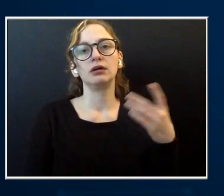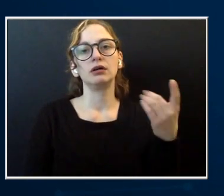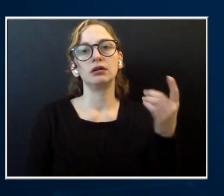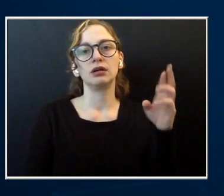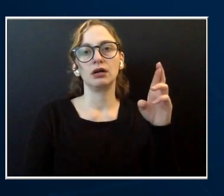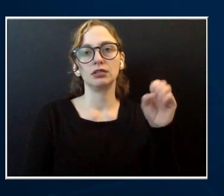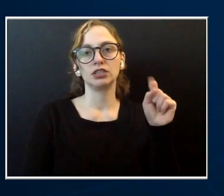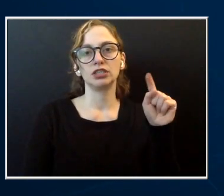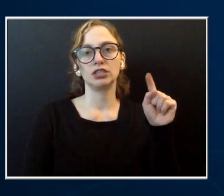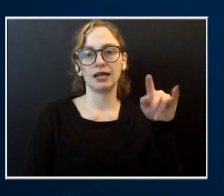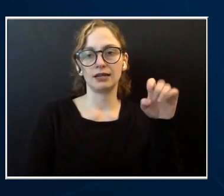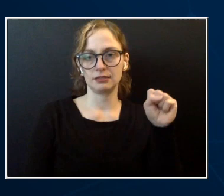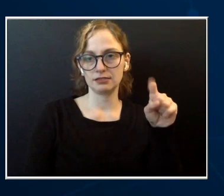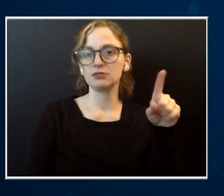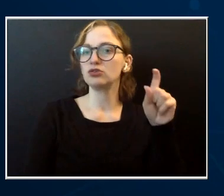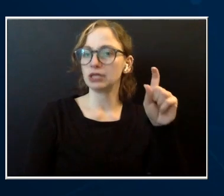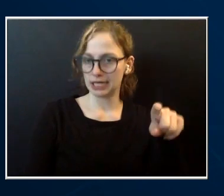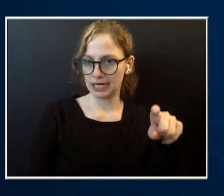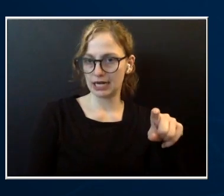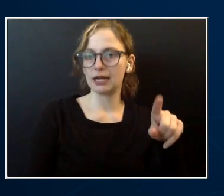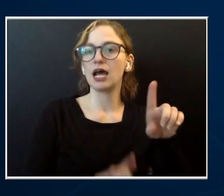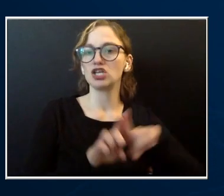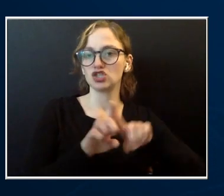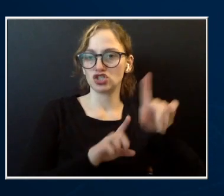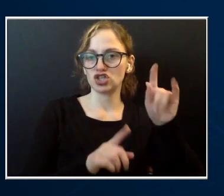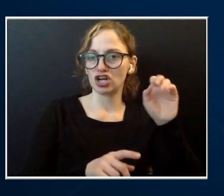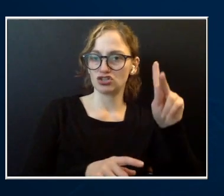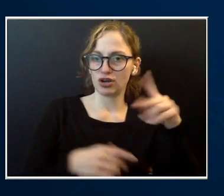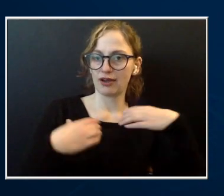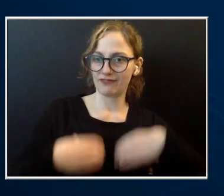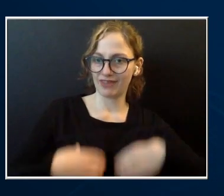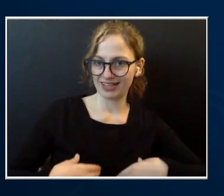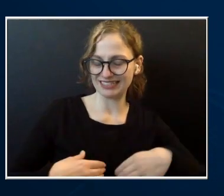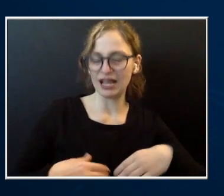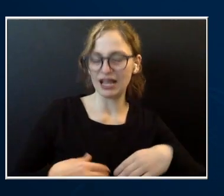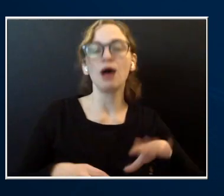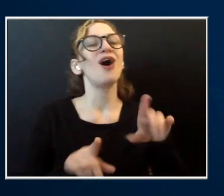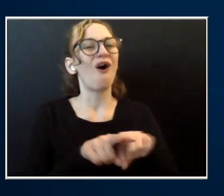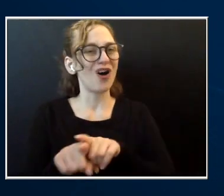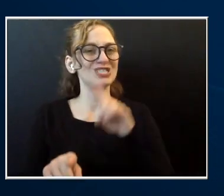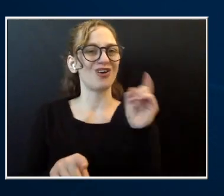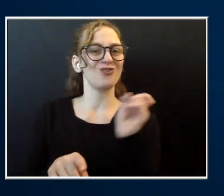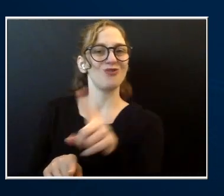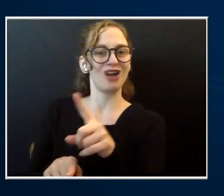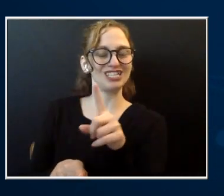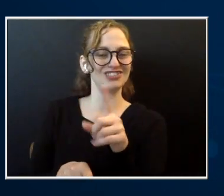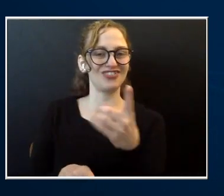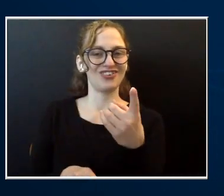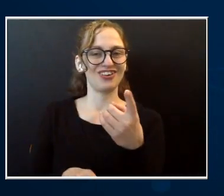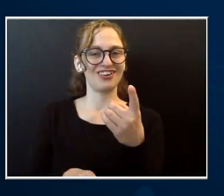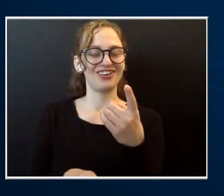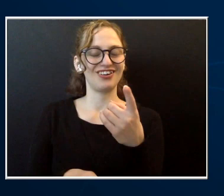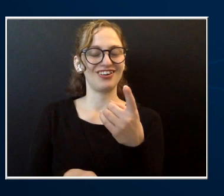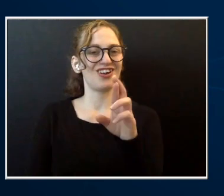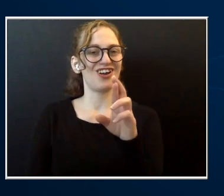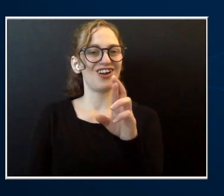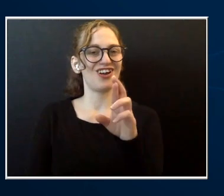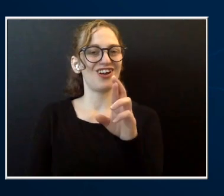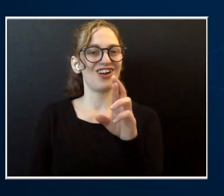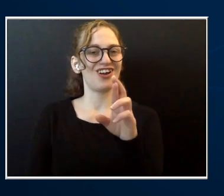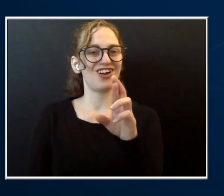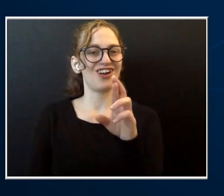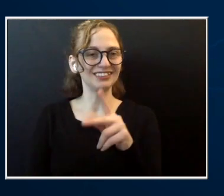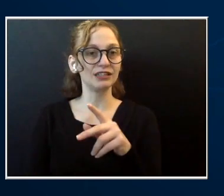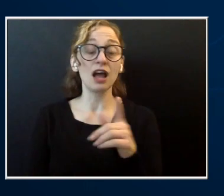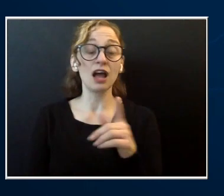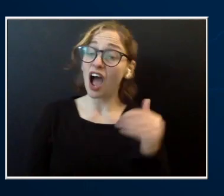not happy. She has a COVID question, though, for Dr. Hawkinson. I could do that. I could do that. But trust me, I can do that. And I do have a Star Trek tie. And